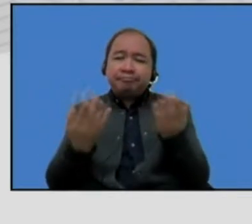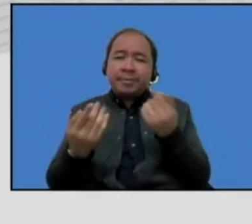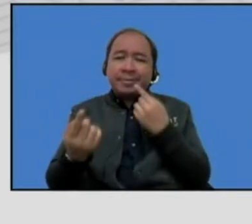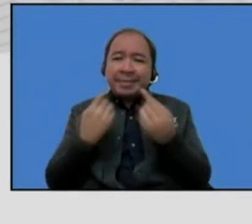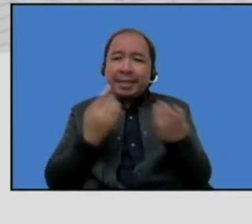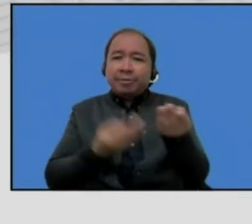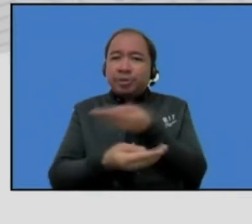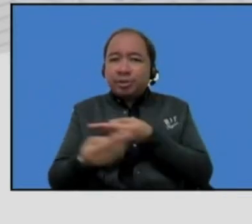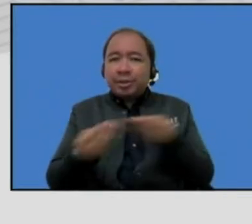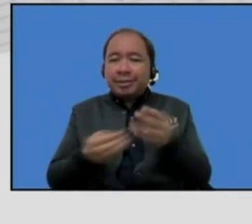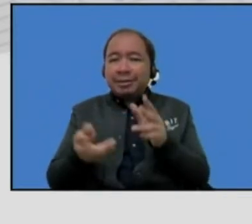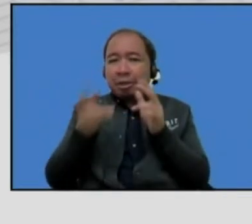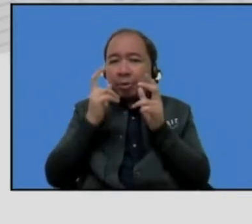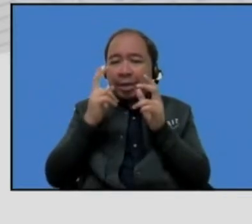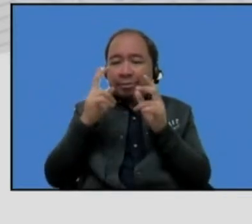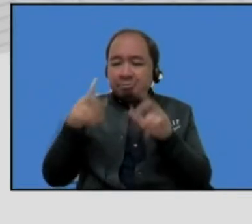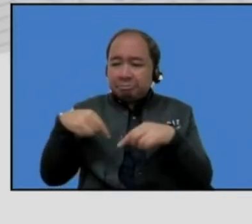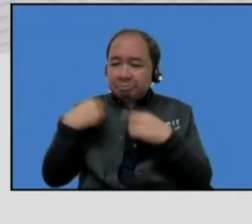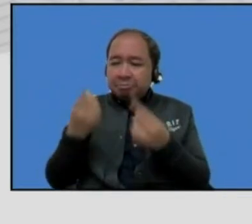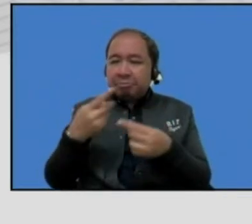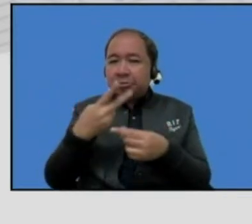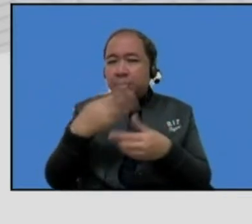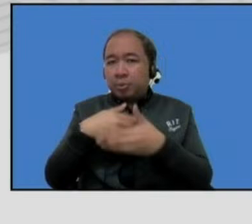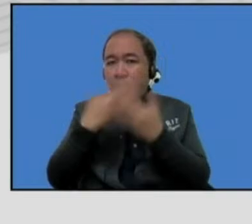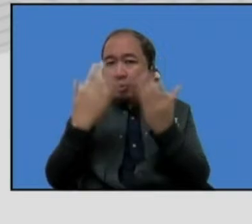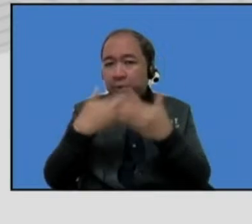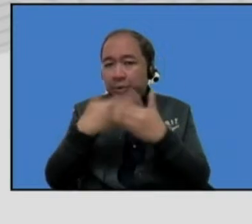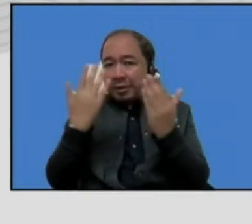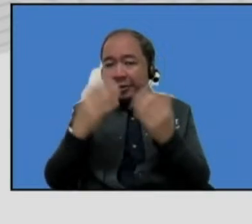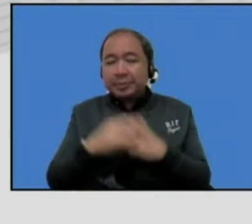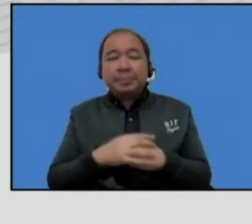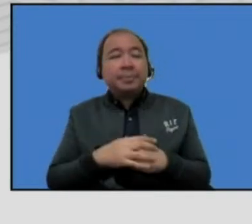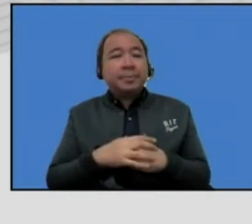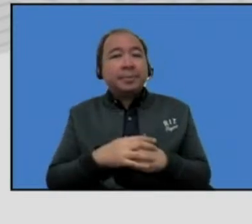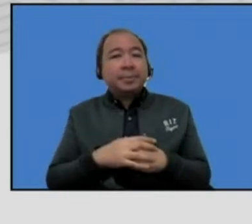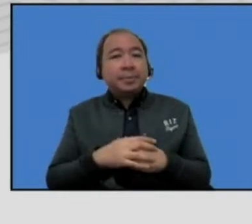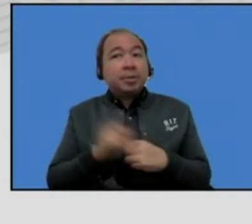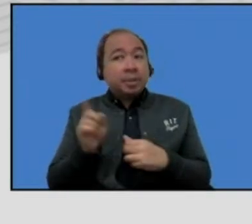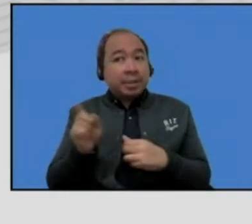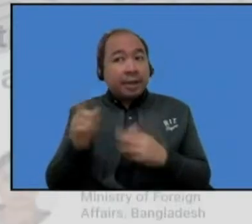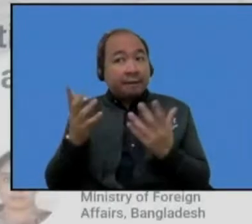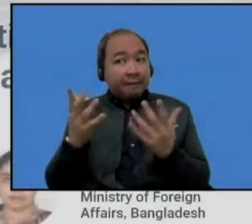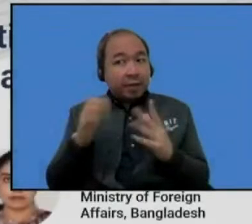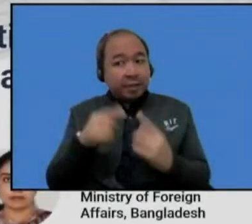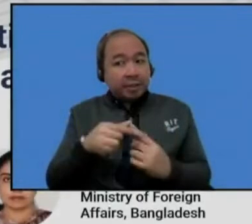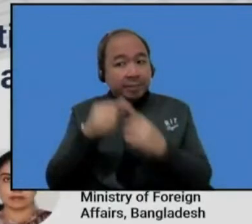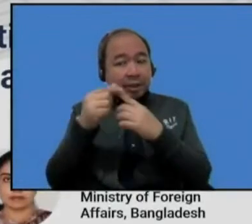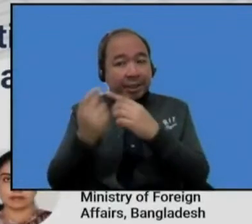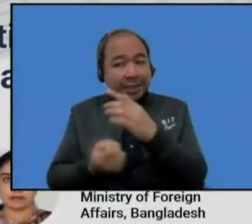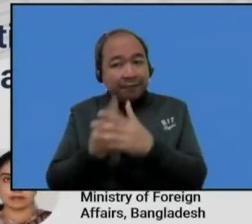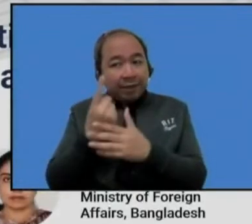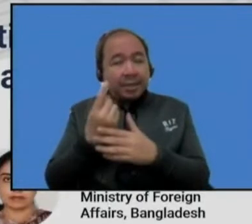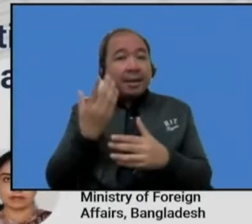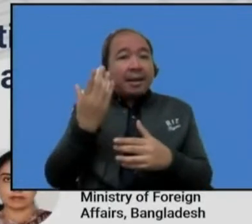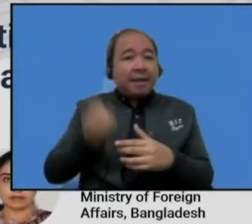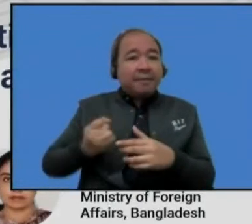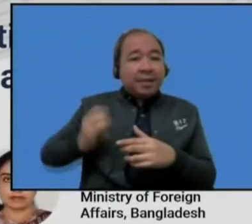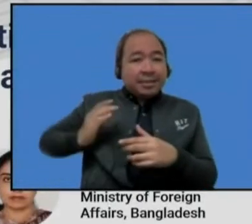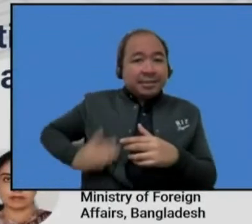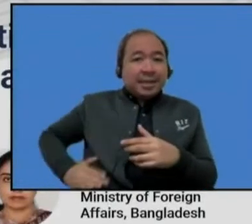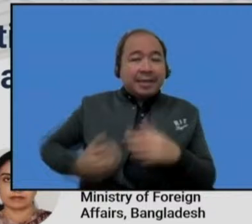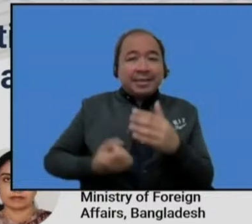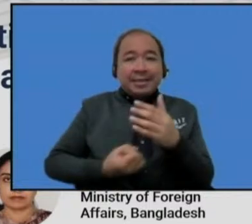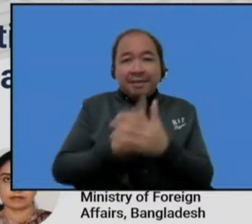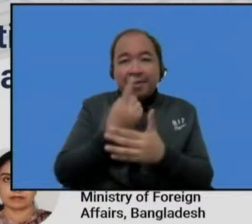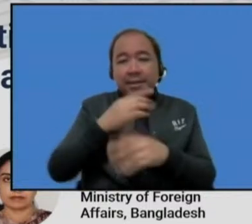we have heard over the last 2 days. Following the special event in the morning, side events will be held from